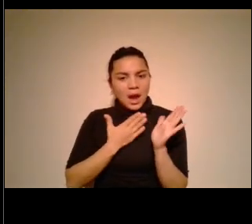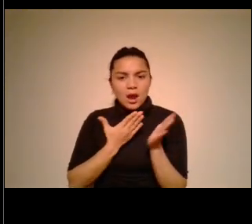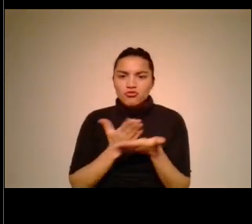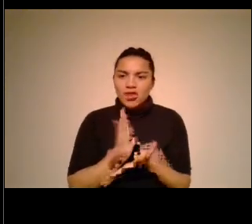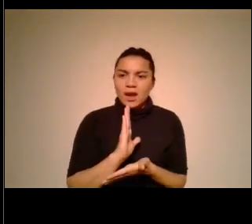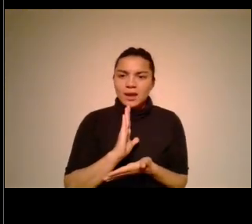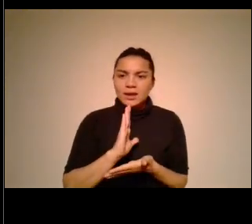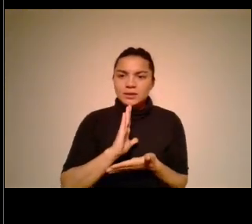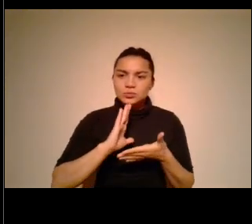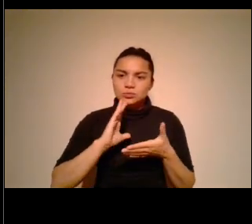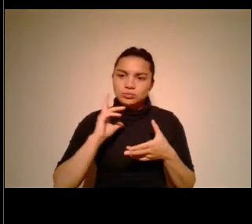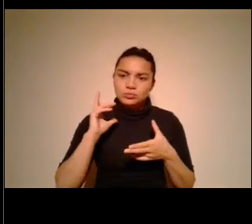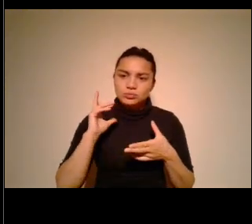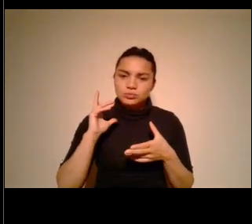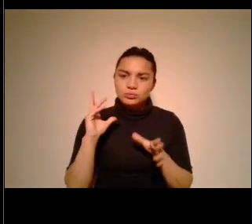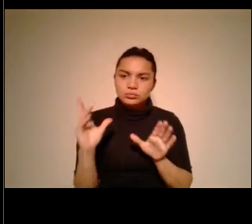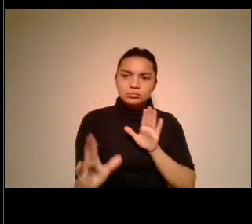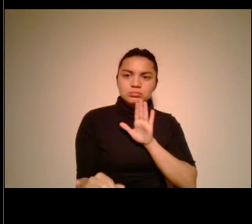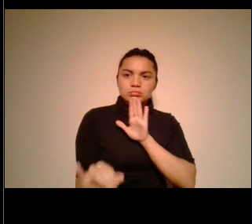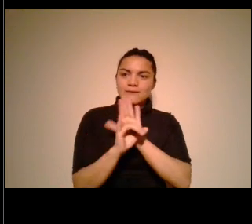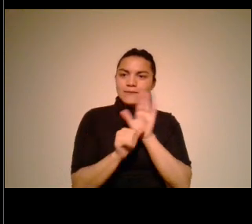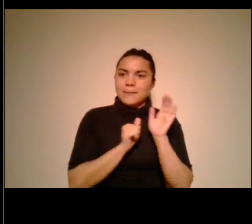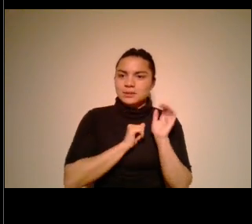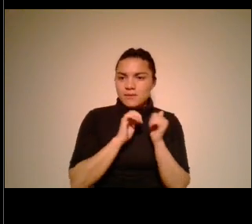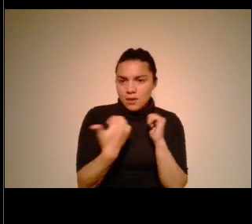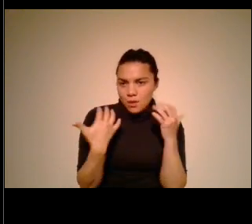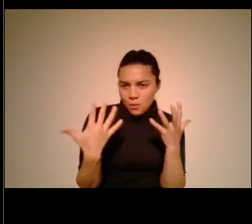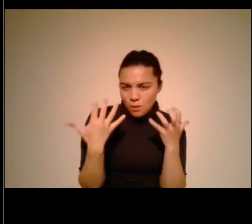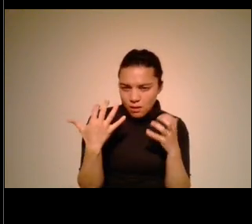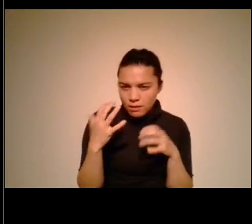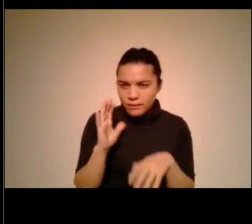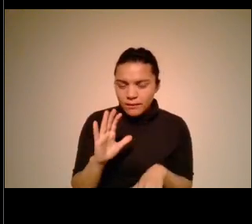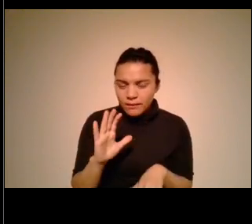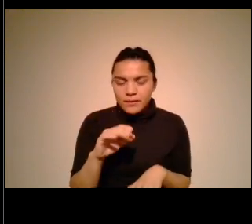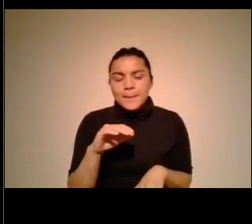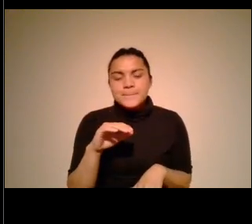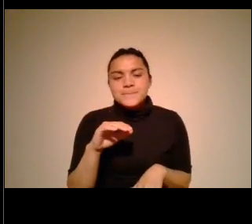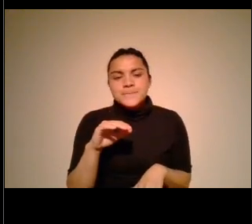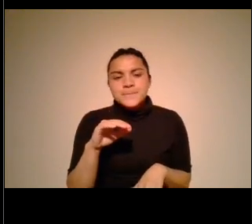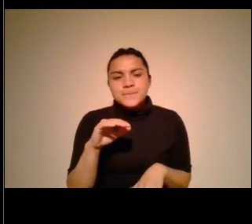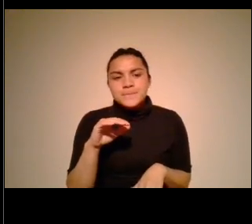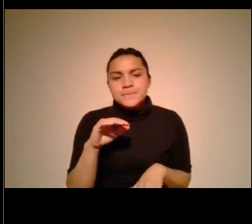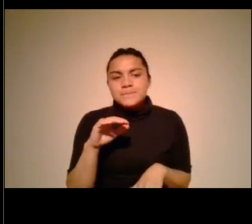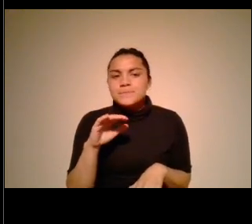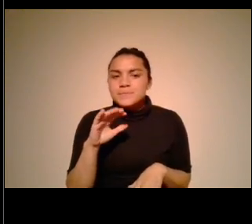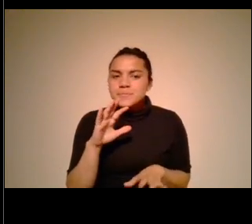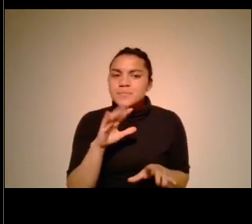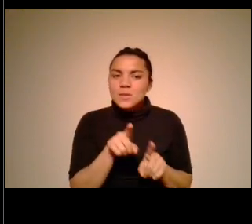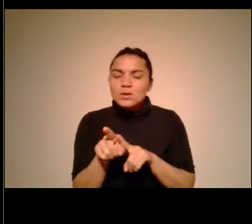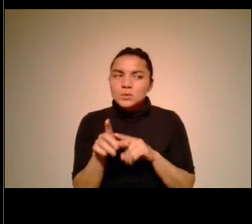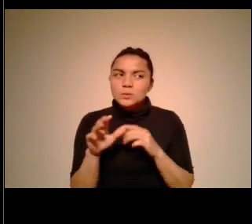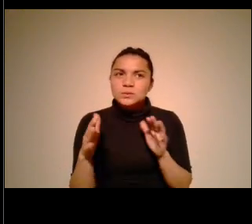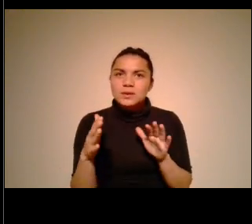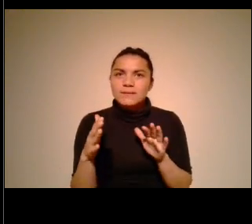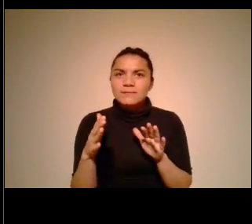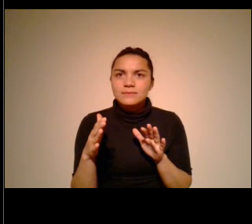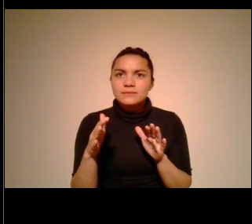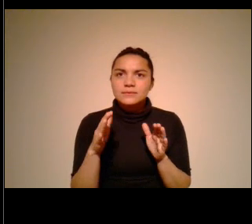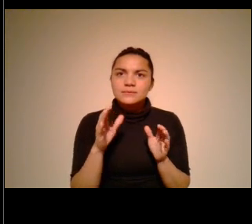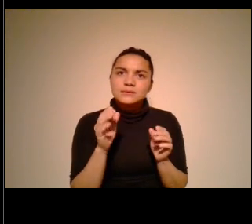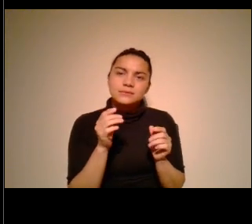define my gender in a lot of ways. But it's something that is also sort of weird to navigate in